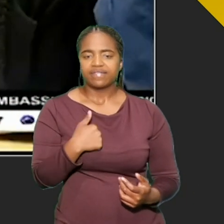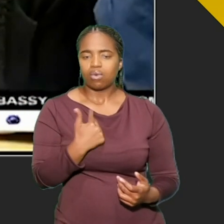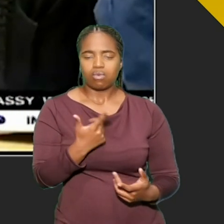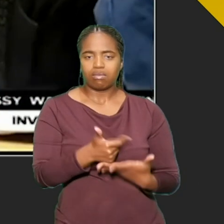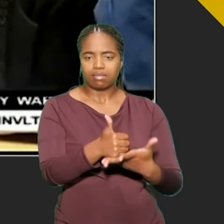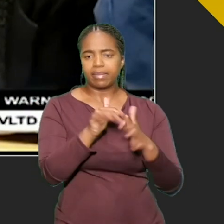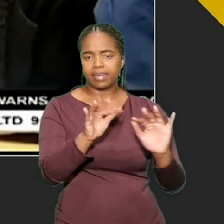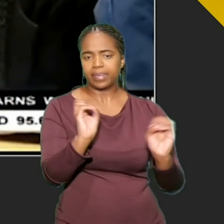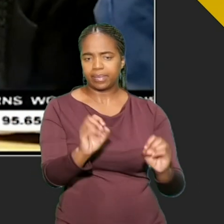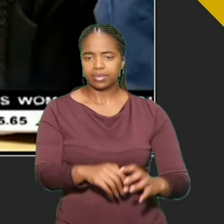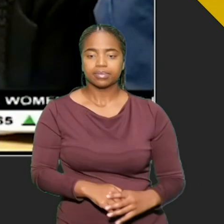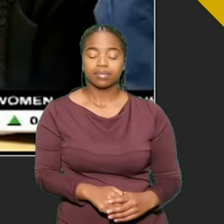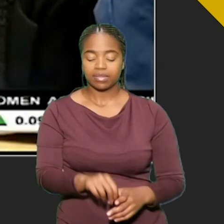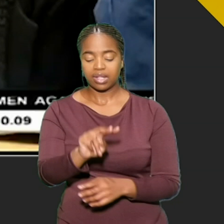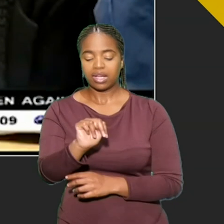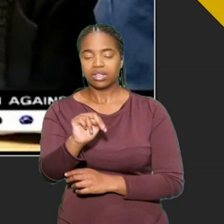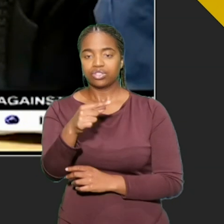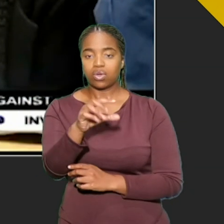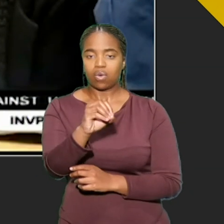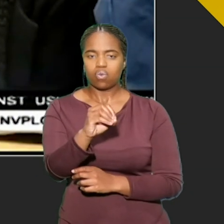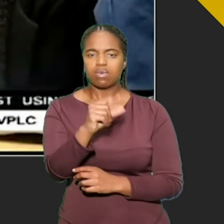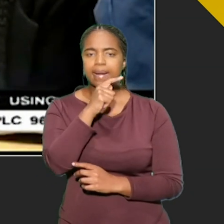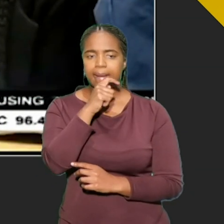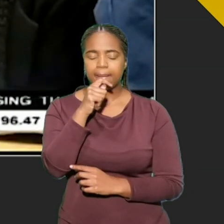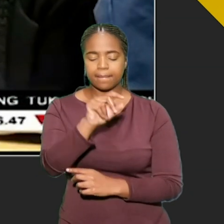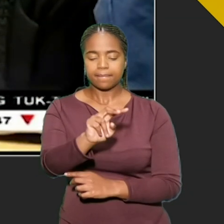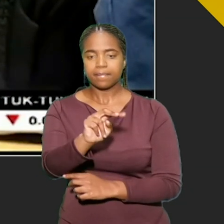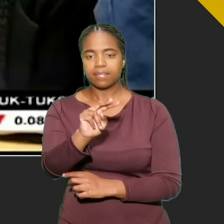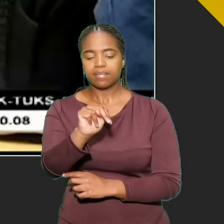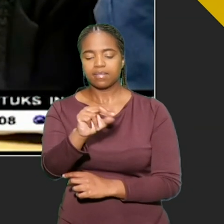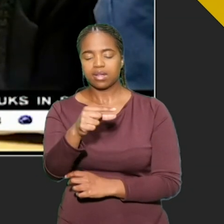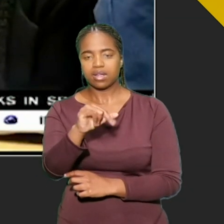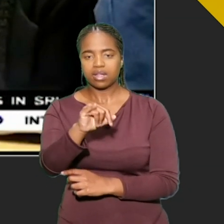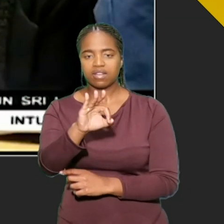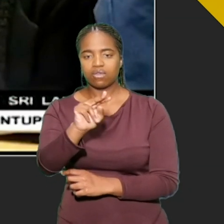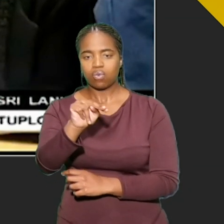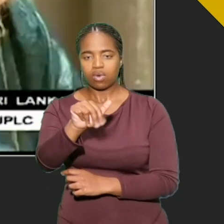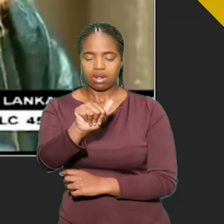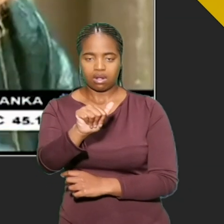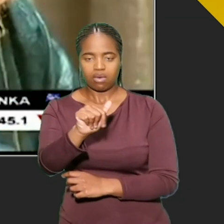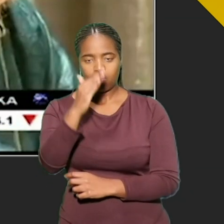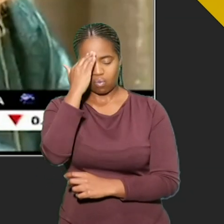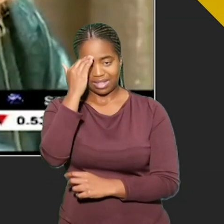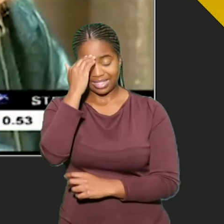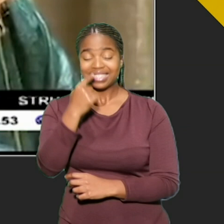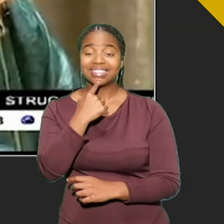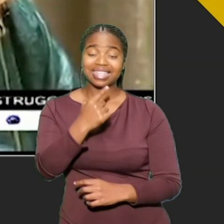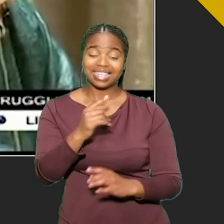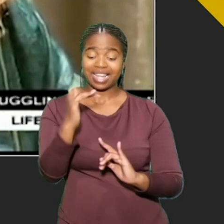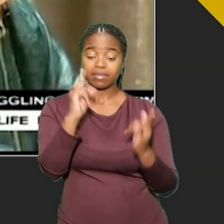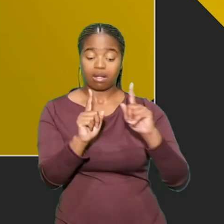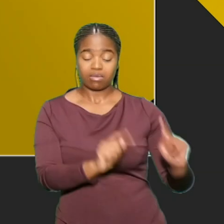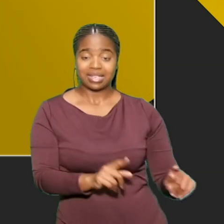Non-profit organization Difuna Ukwazi makes an example of the city of Cape Town that perpetuates spatial